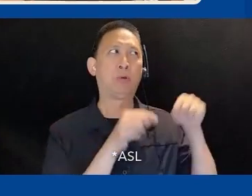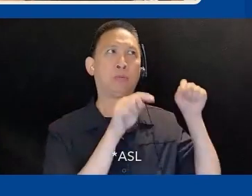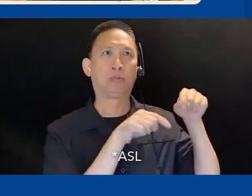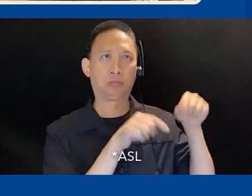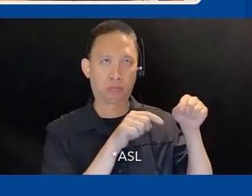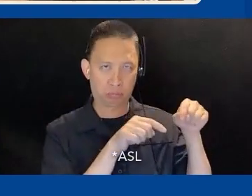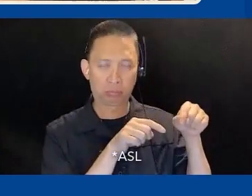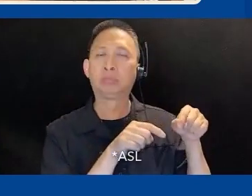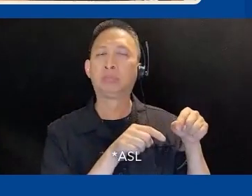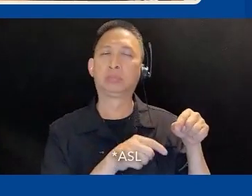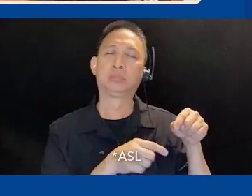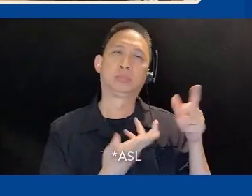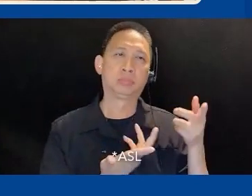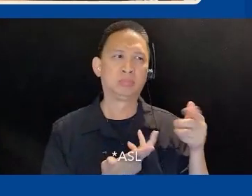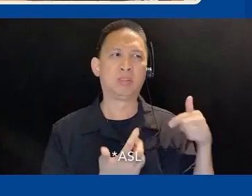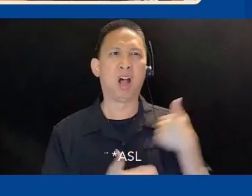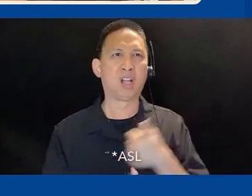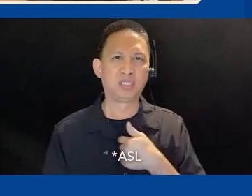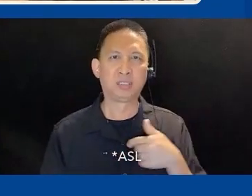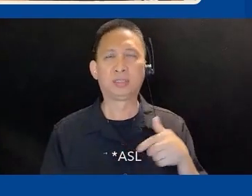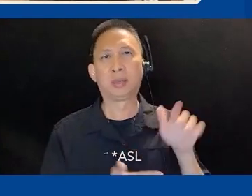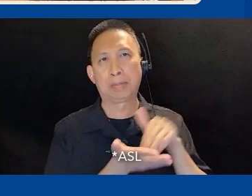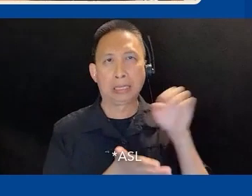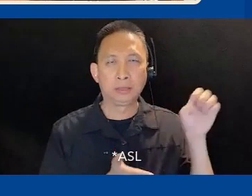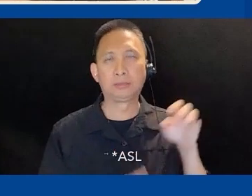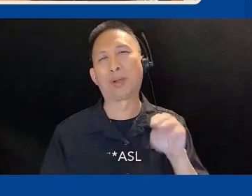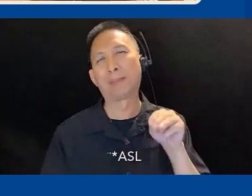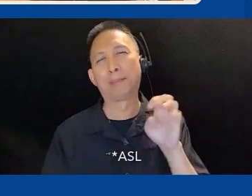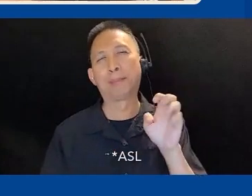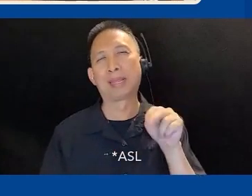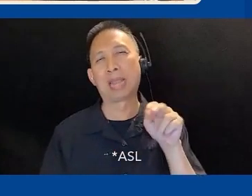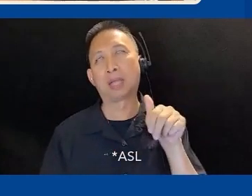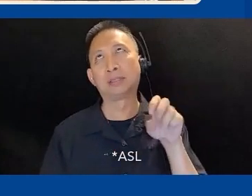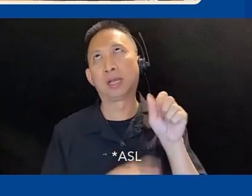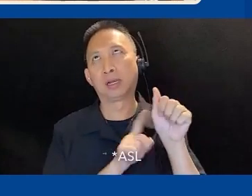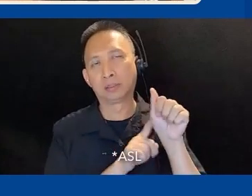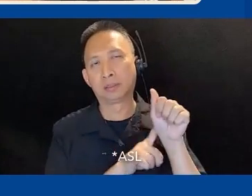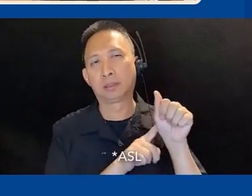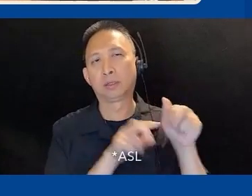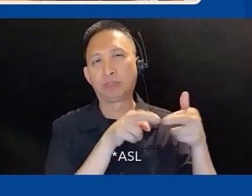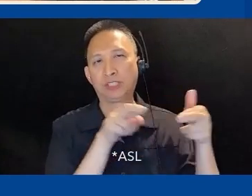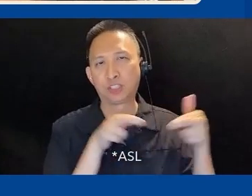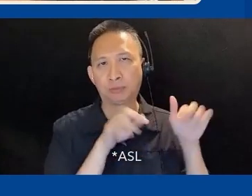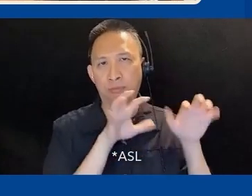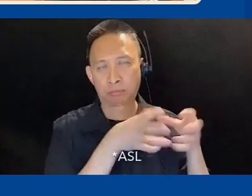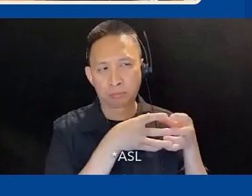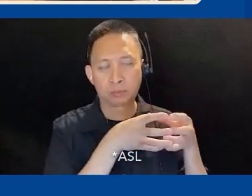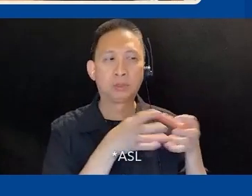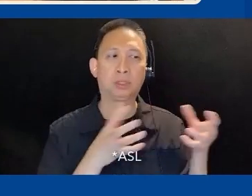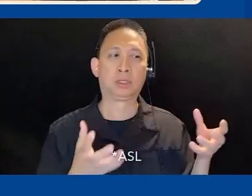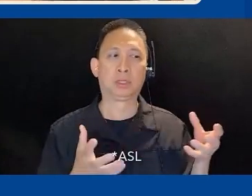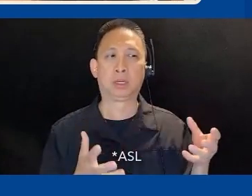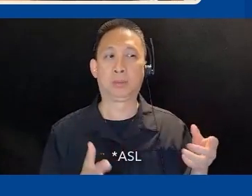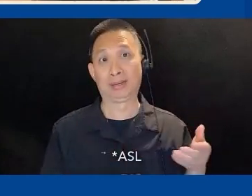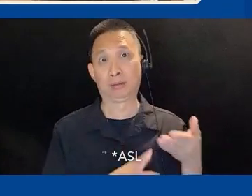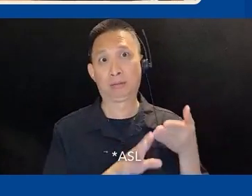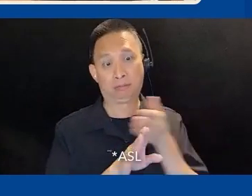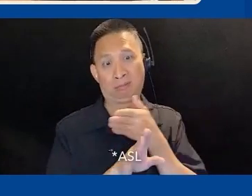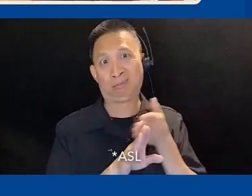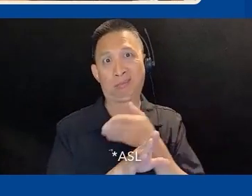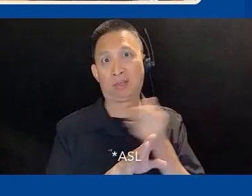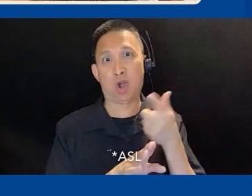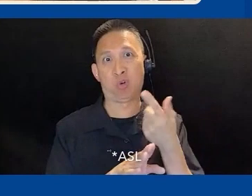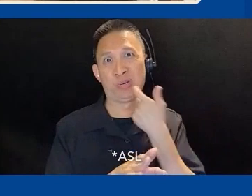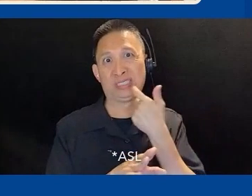region are yet to be determined. I think, you know, this is all in such recent history. We're talking just the last few